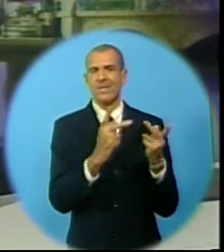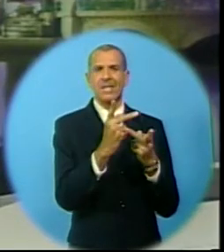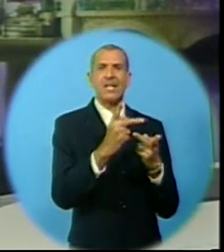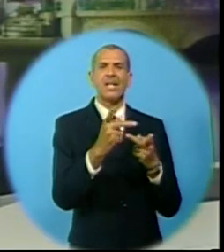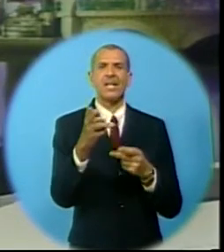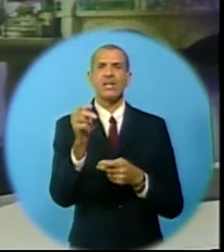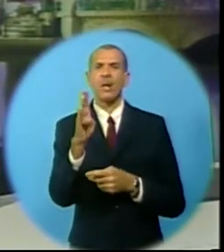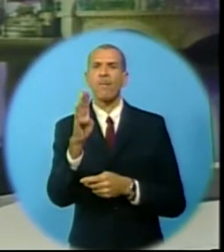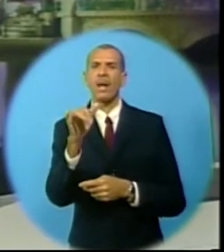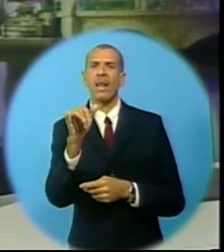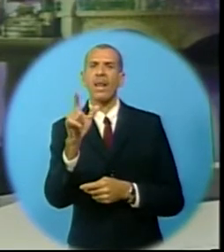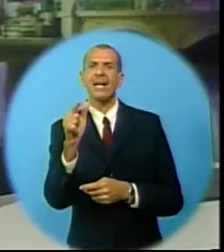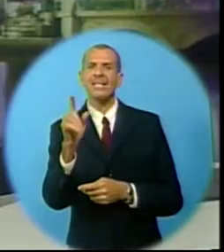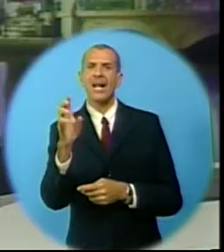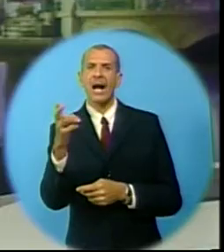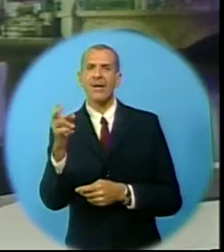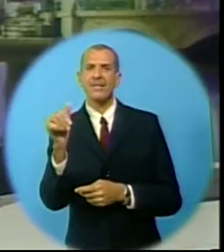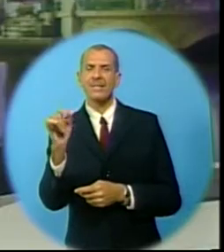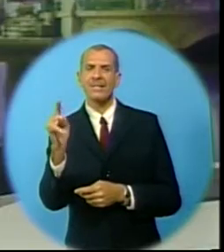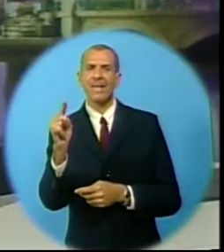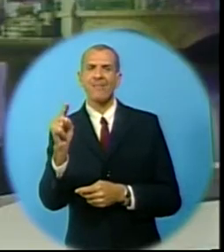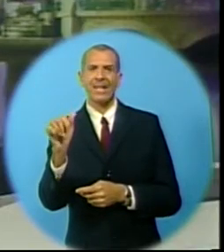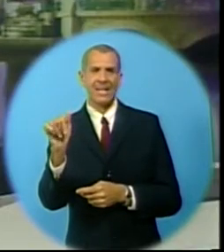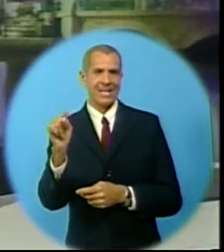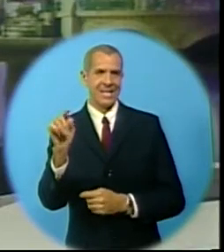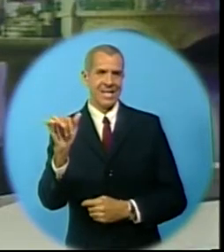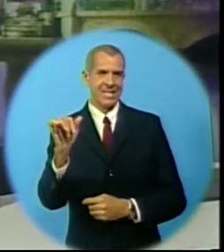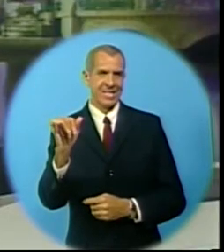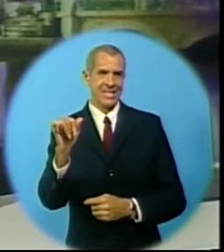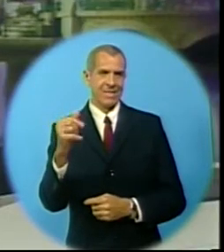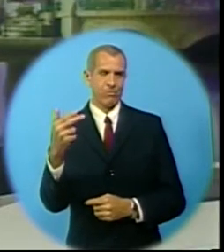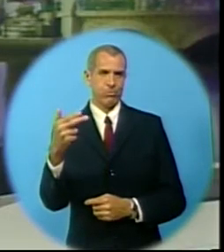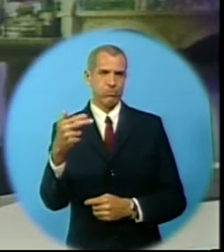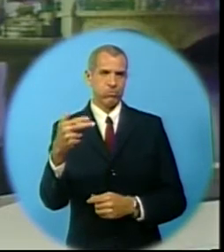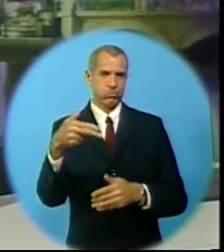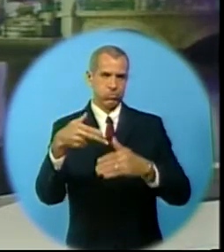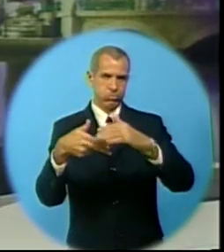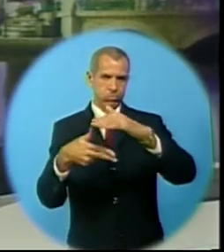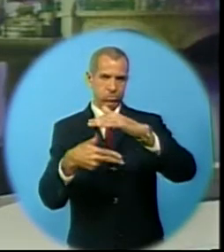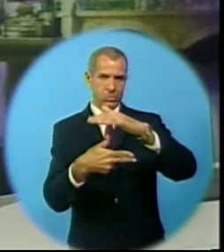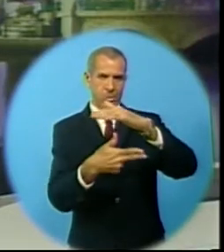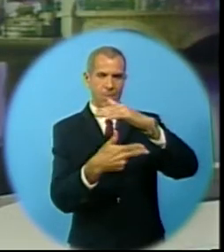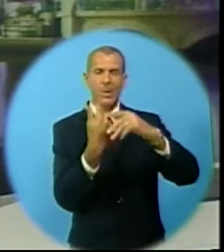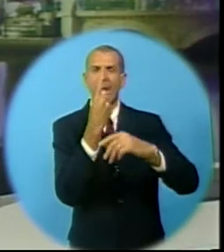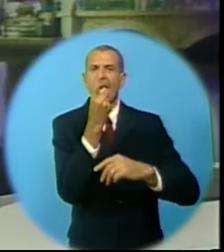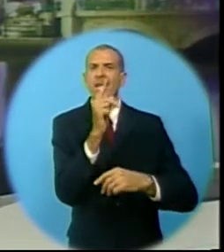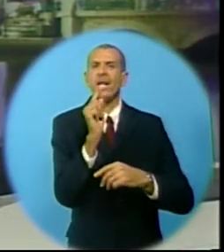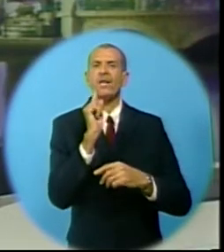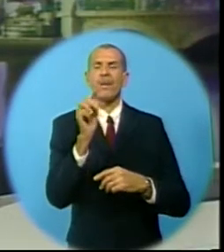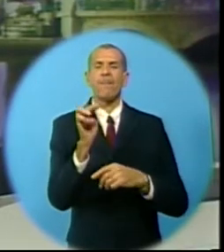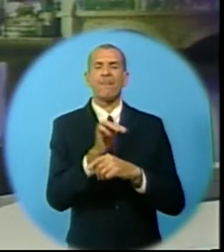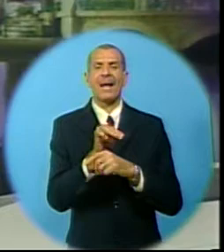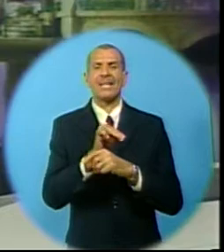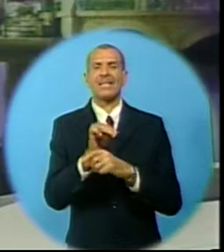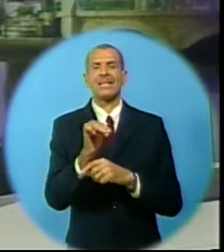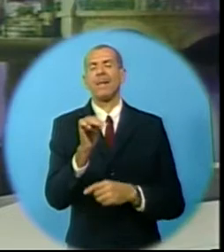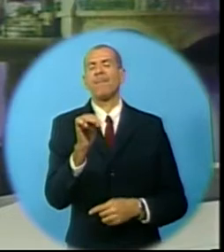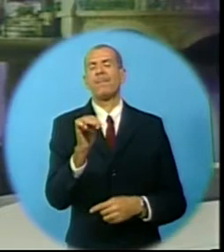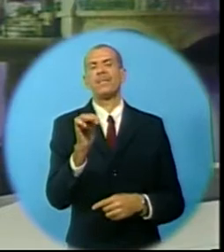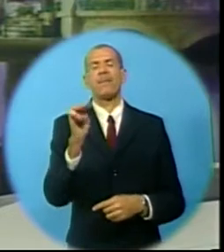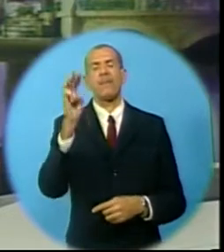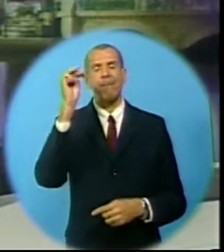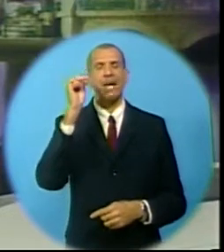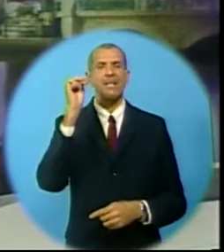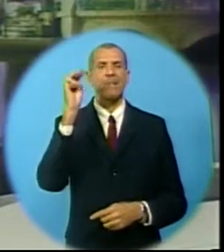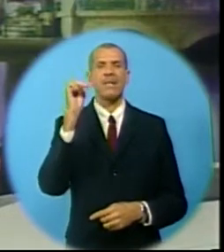Lights, Harrison's Cave, and the Atlantis submarine. He also paid a courtesy call on Senator Maxine McLean, the Minister of Foreign Affairs and Foreign Trade, and he